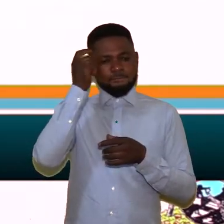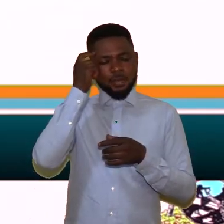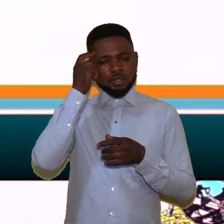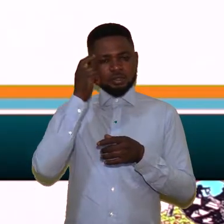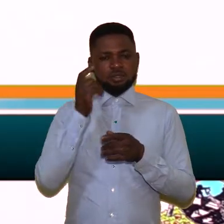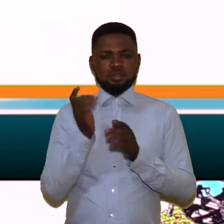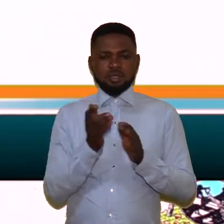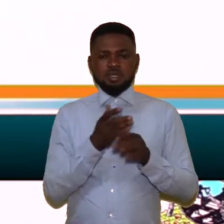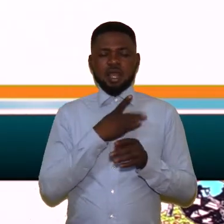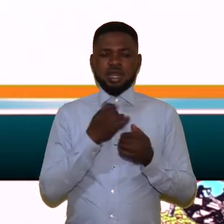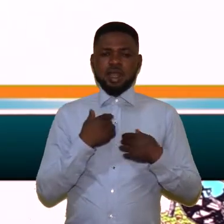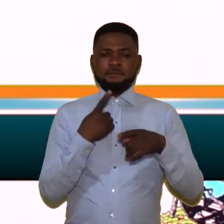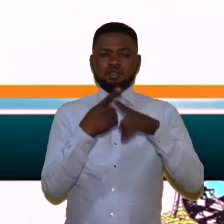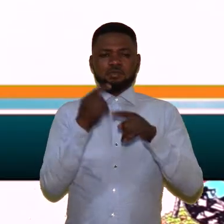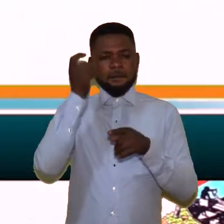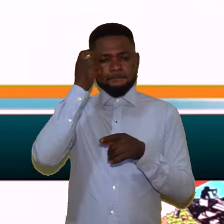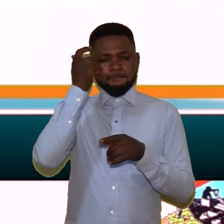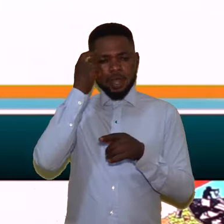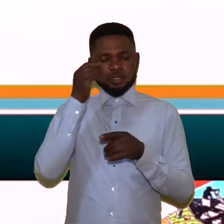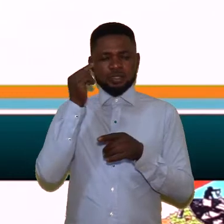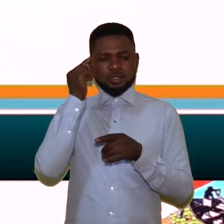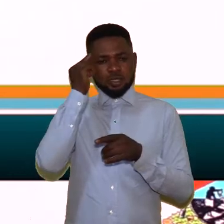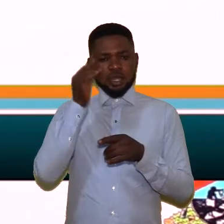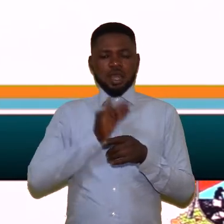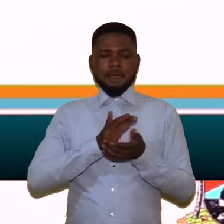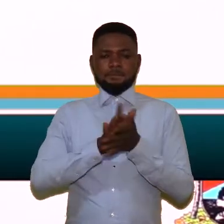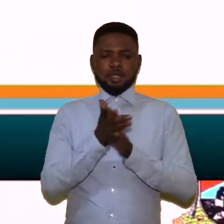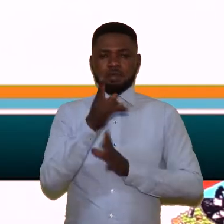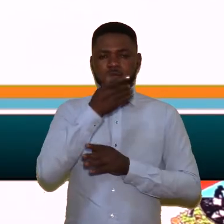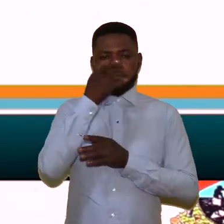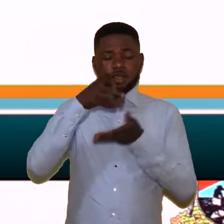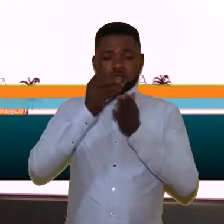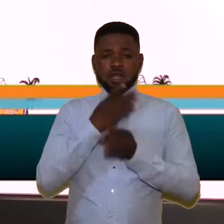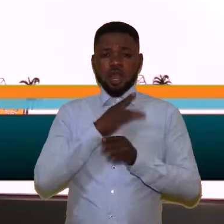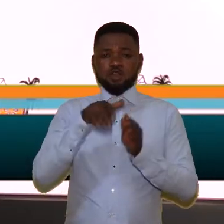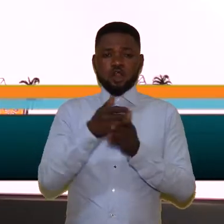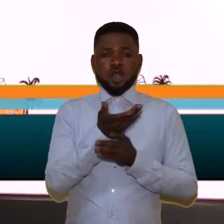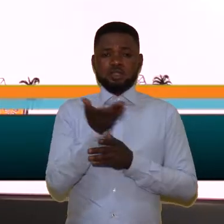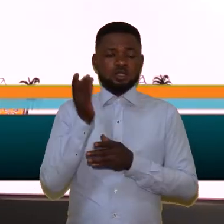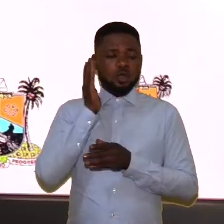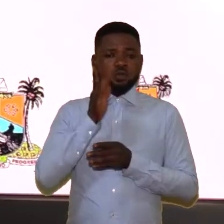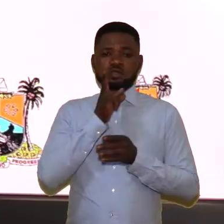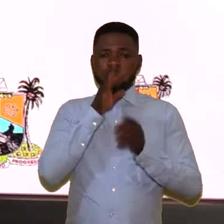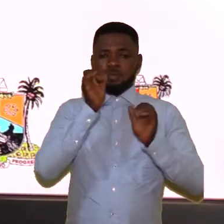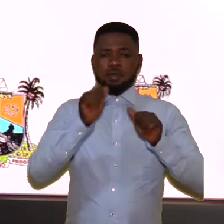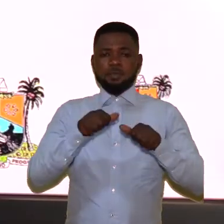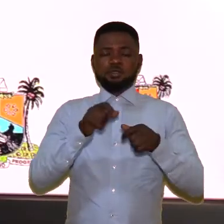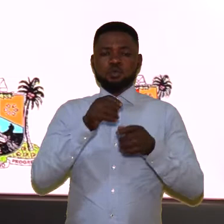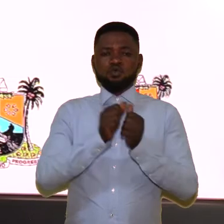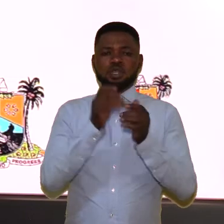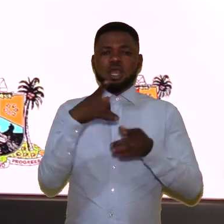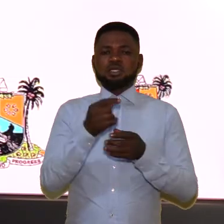also having positive mindset as well. I became the best student. And all this will not be possible without the help of